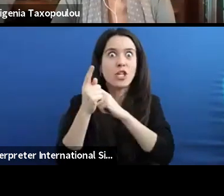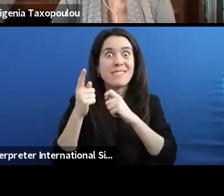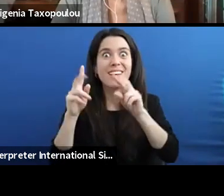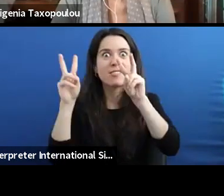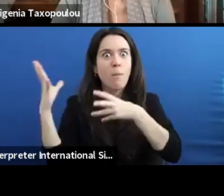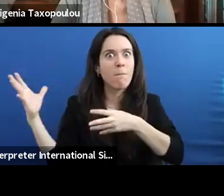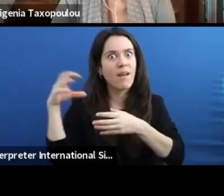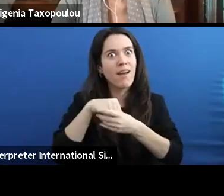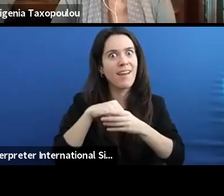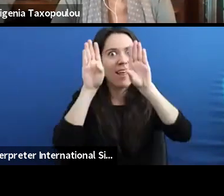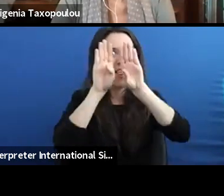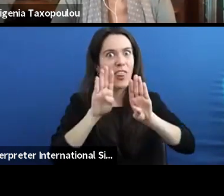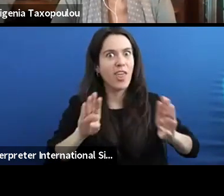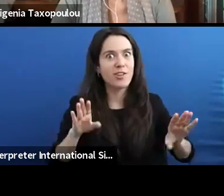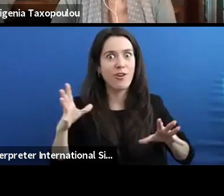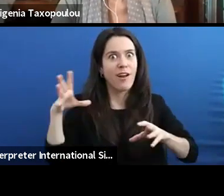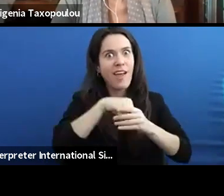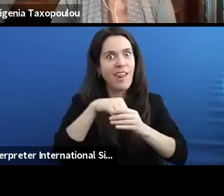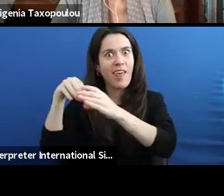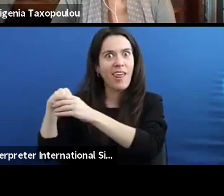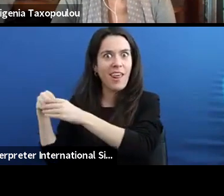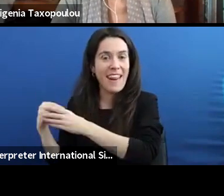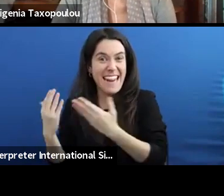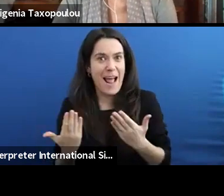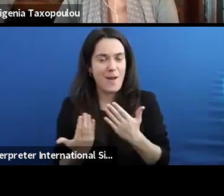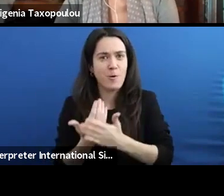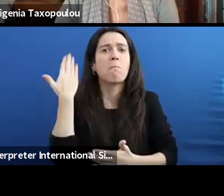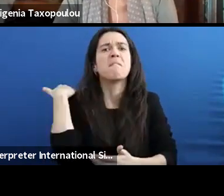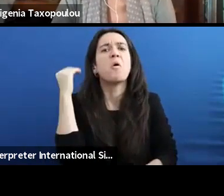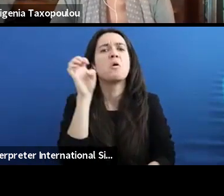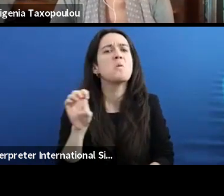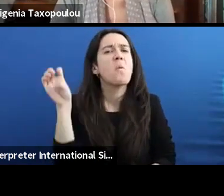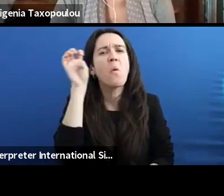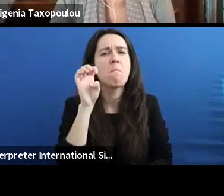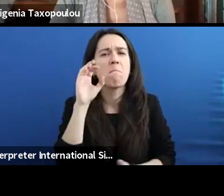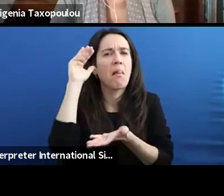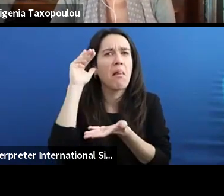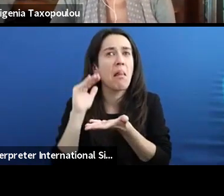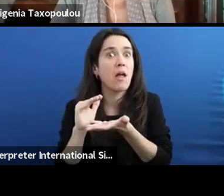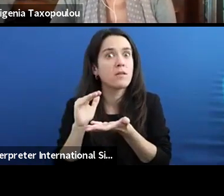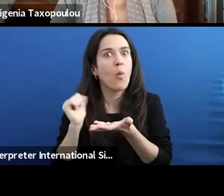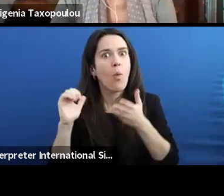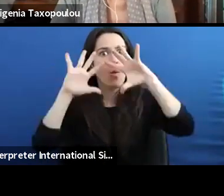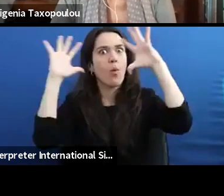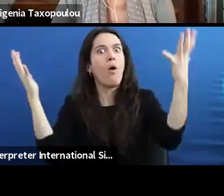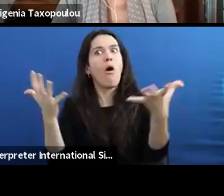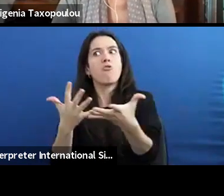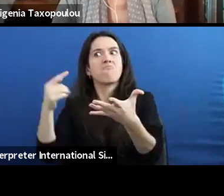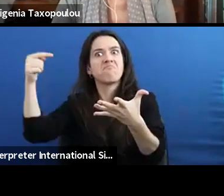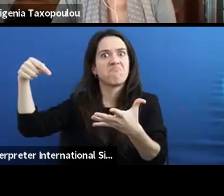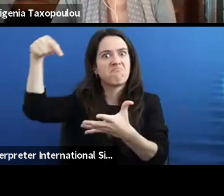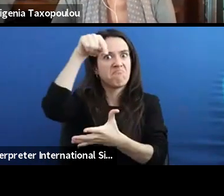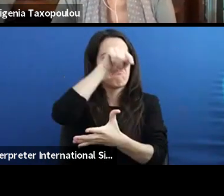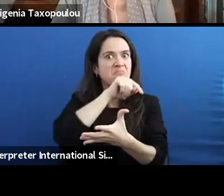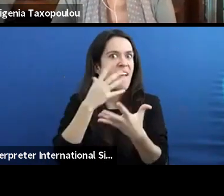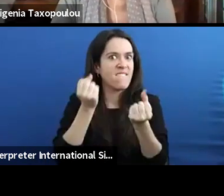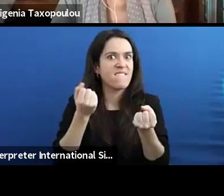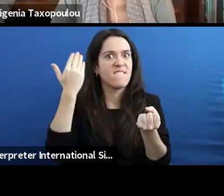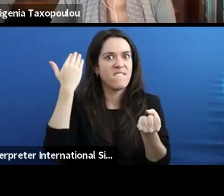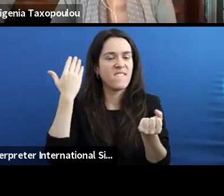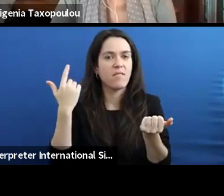was not such a lot like in other parts of the world. So in some parts, like in